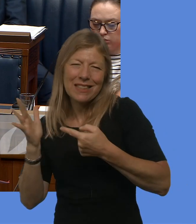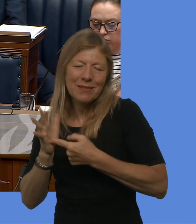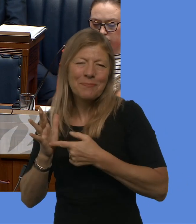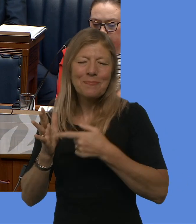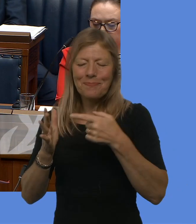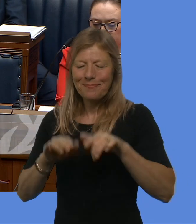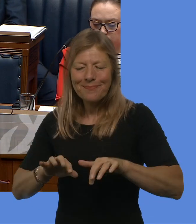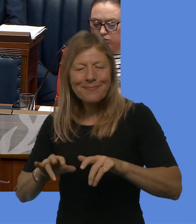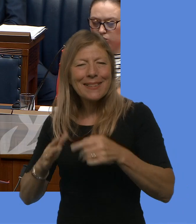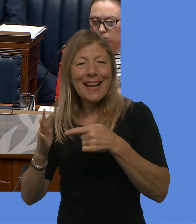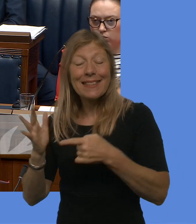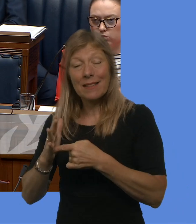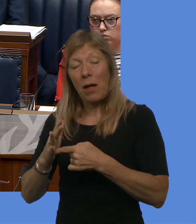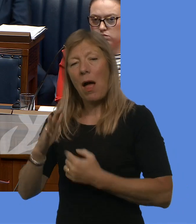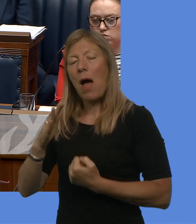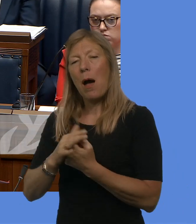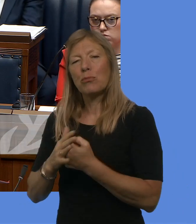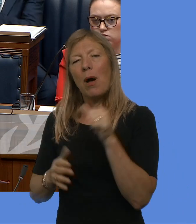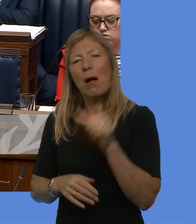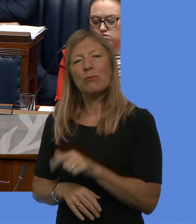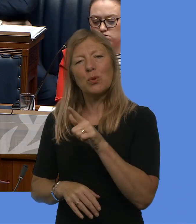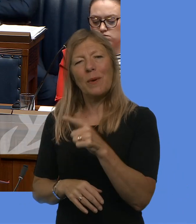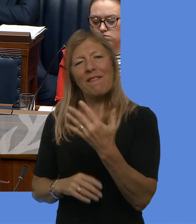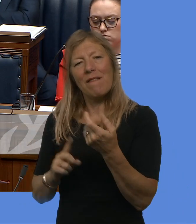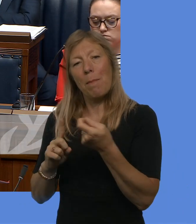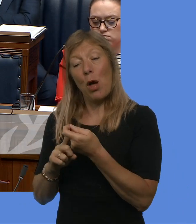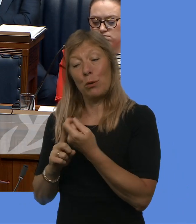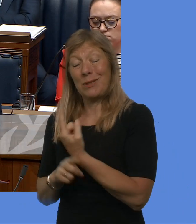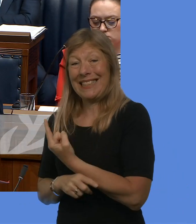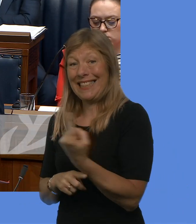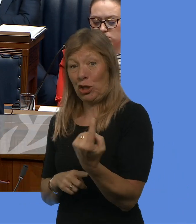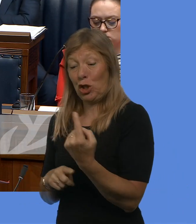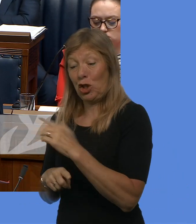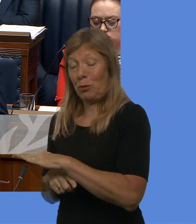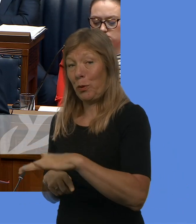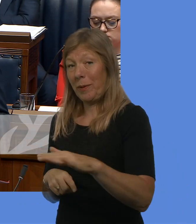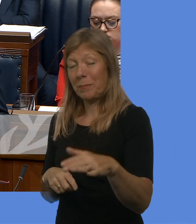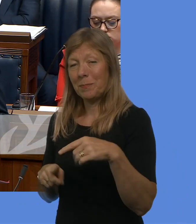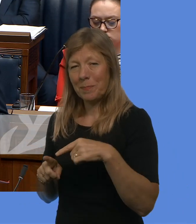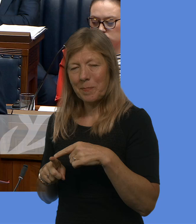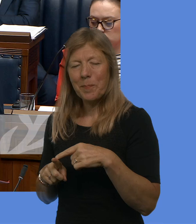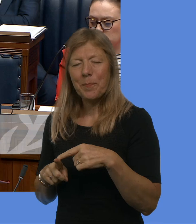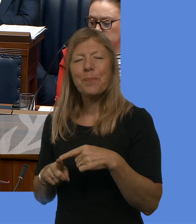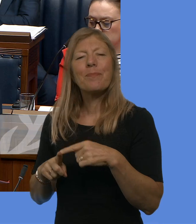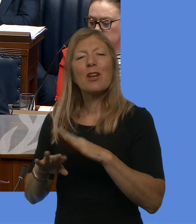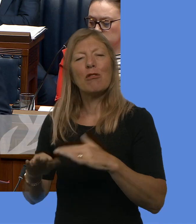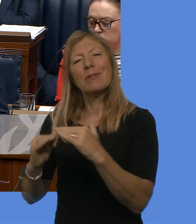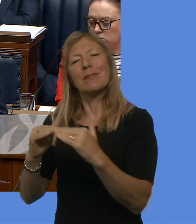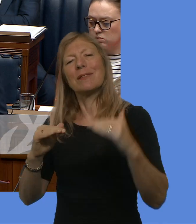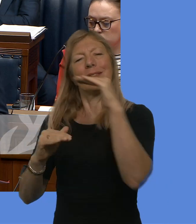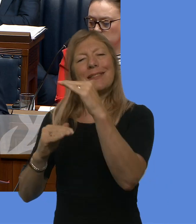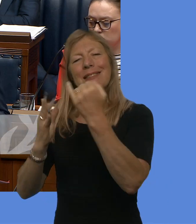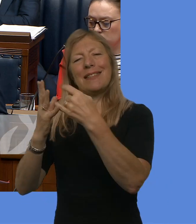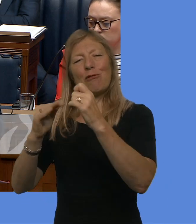would be £125 per pupil, £200 for pupils in post-primary.